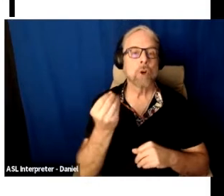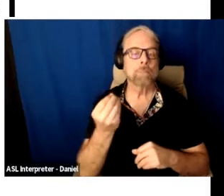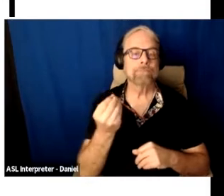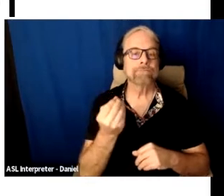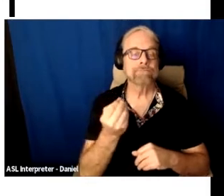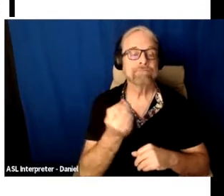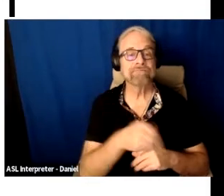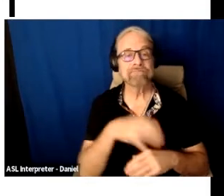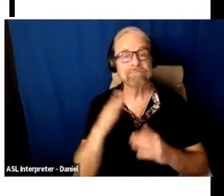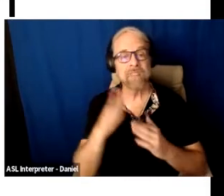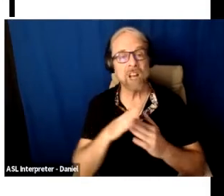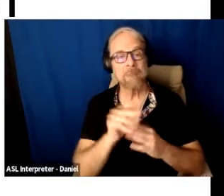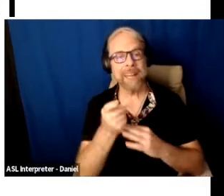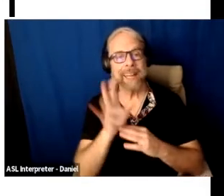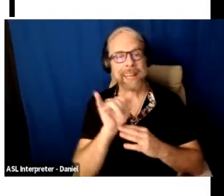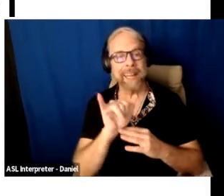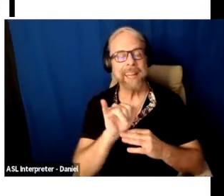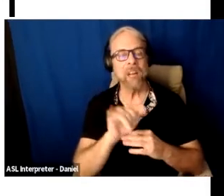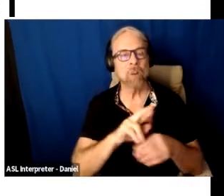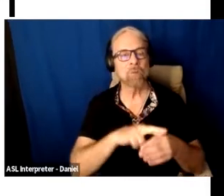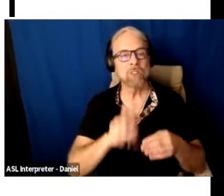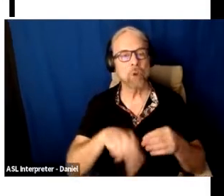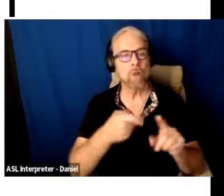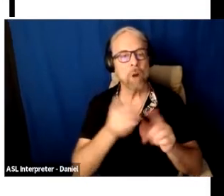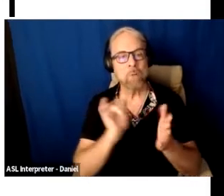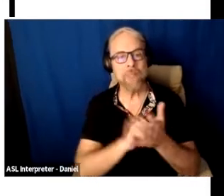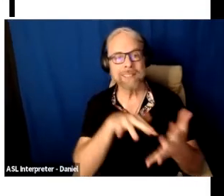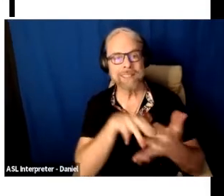finding from the Adverse Childhood Experiences study